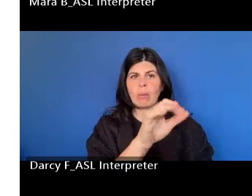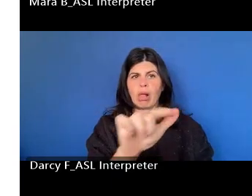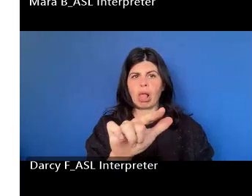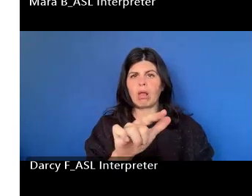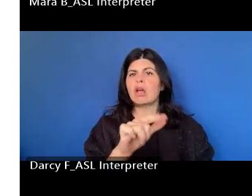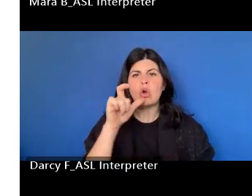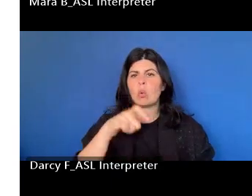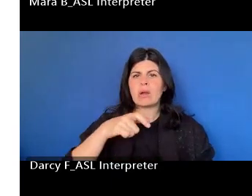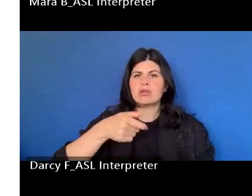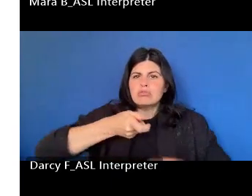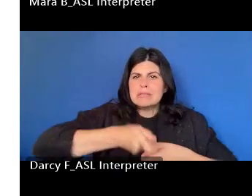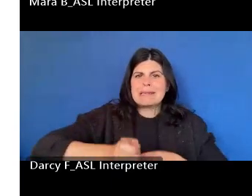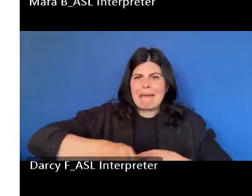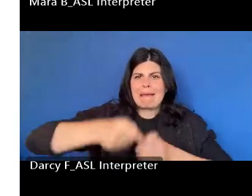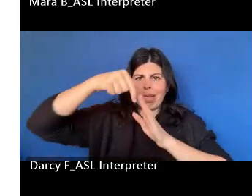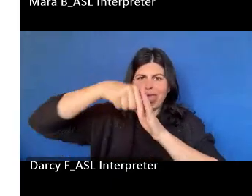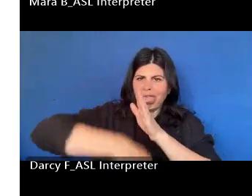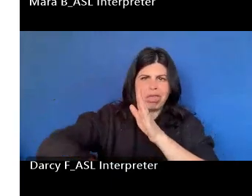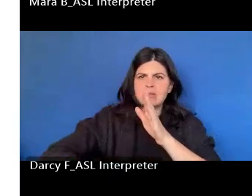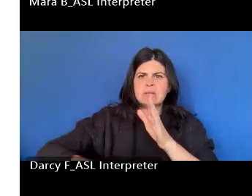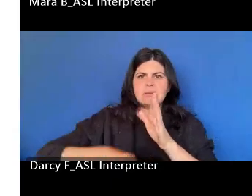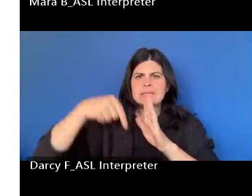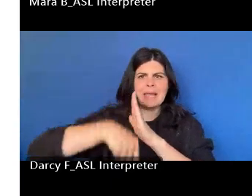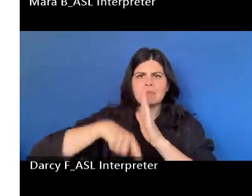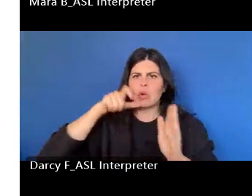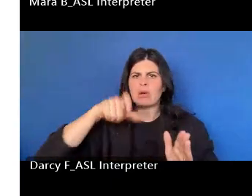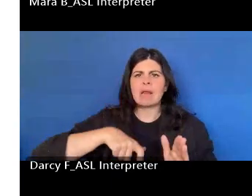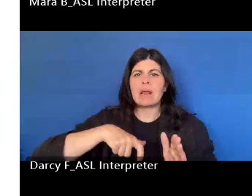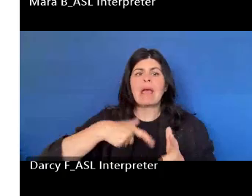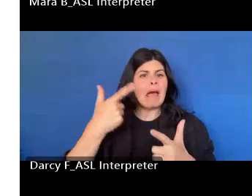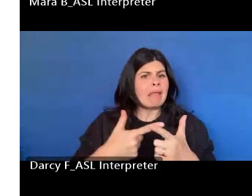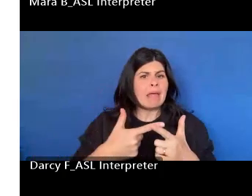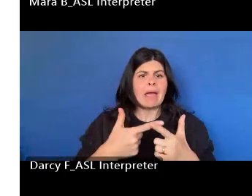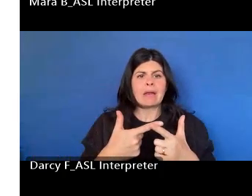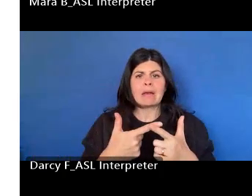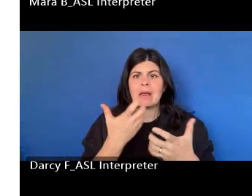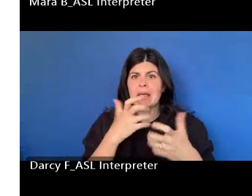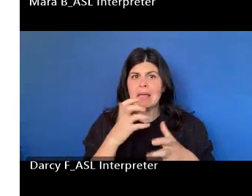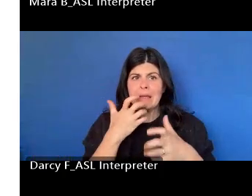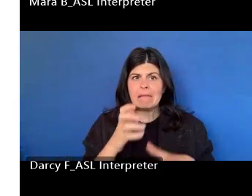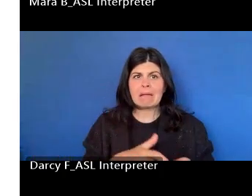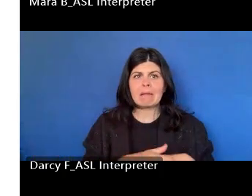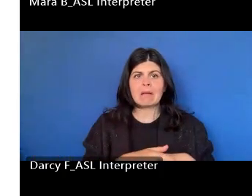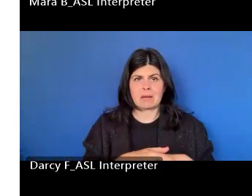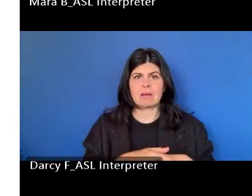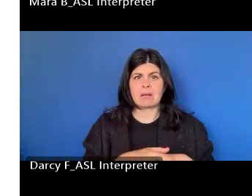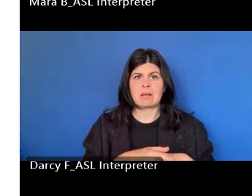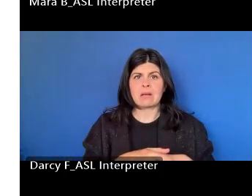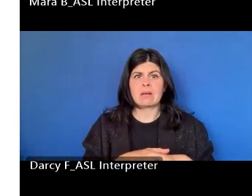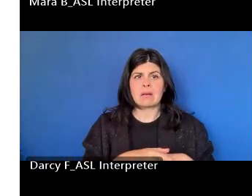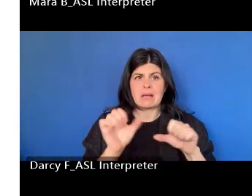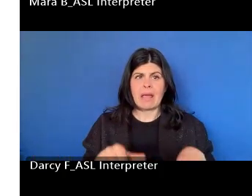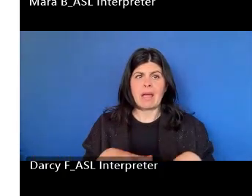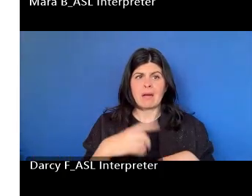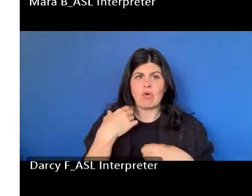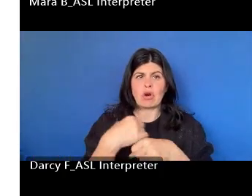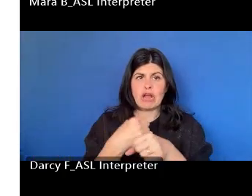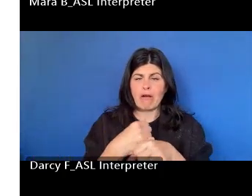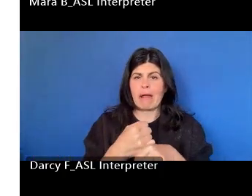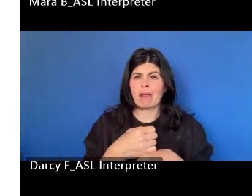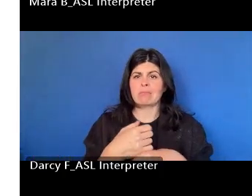heat to generate. And hopefully a lot of people are open-minded. And I want to see